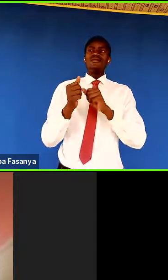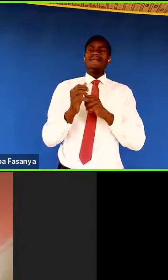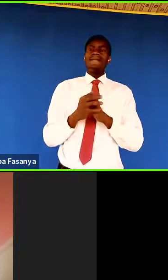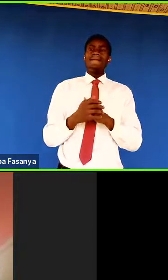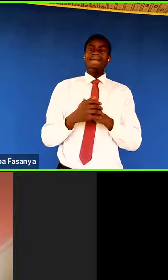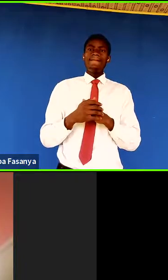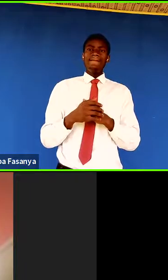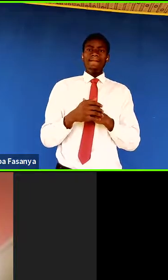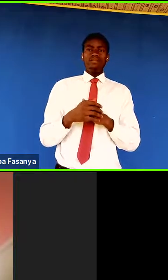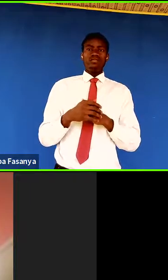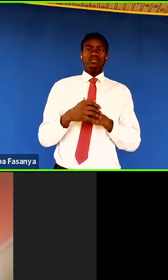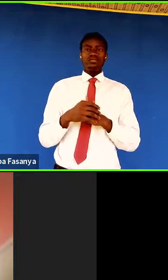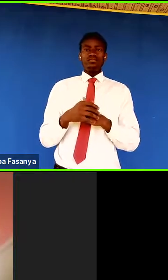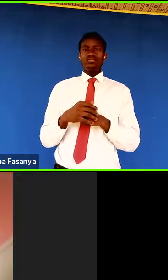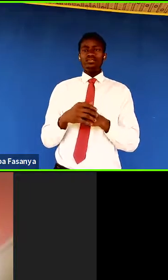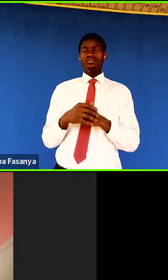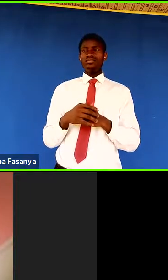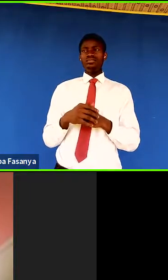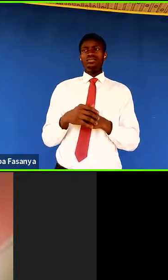I'm